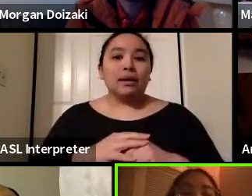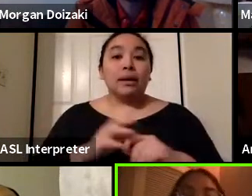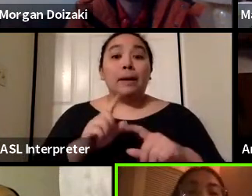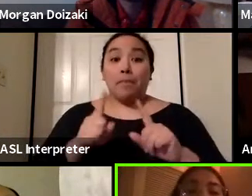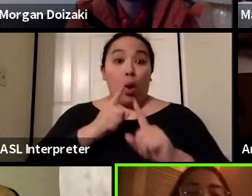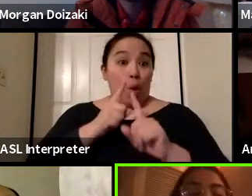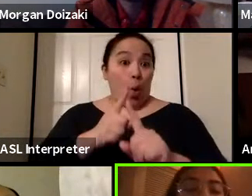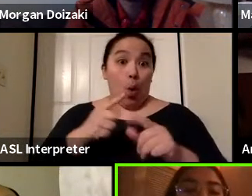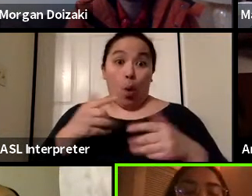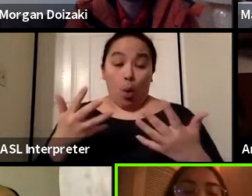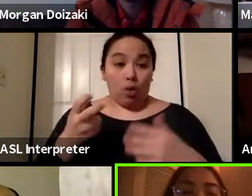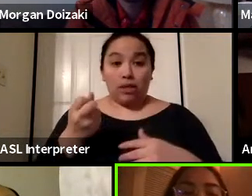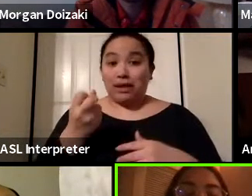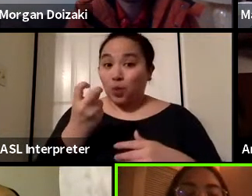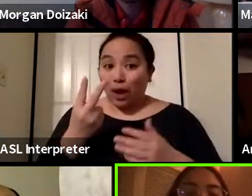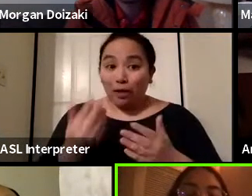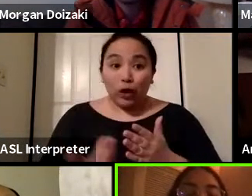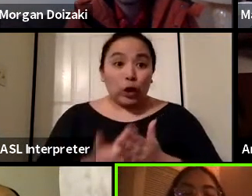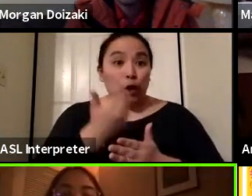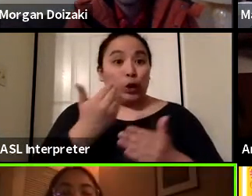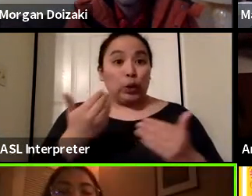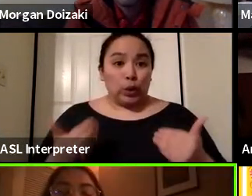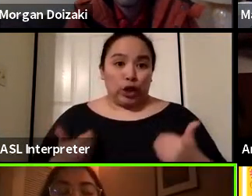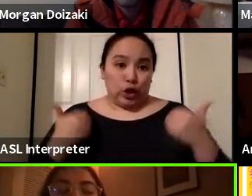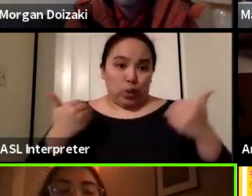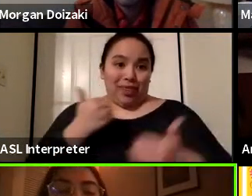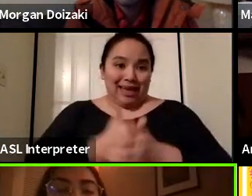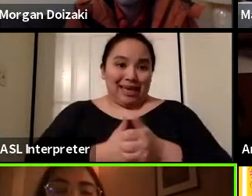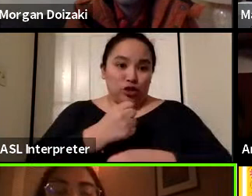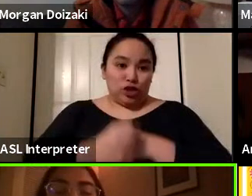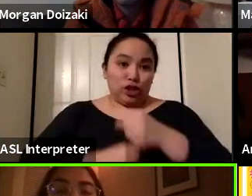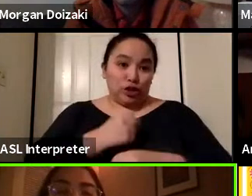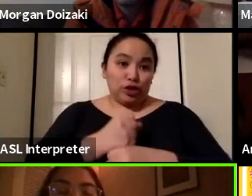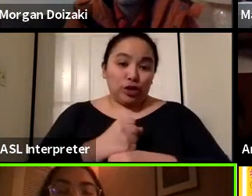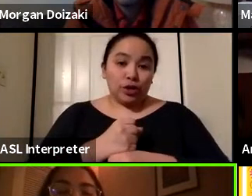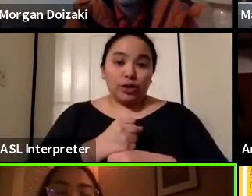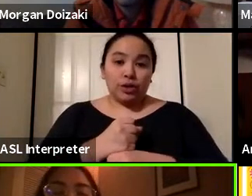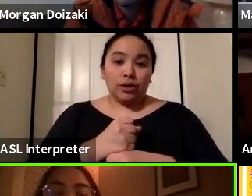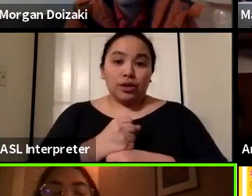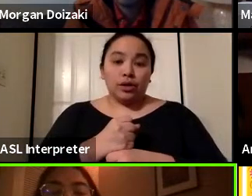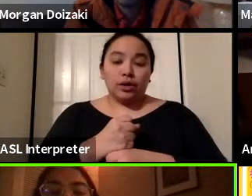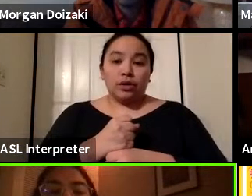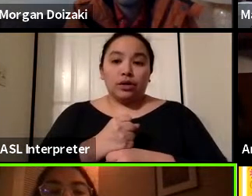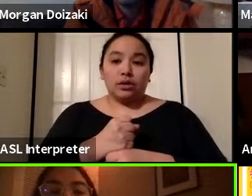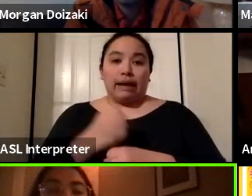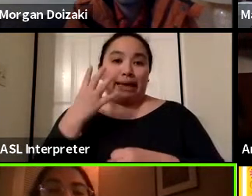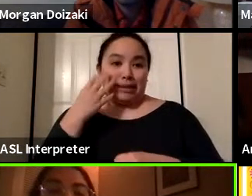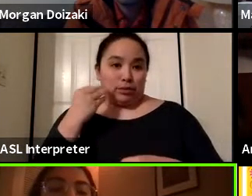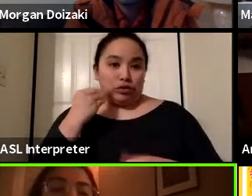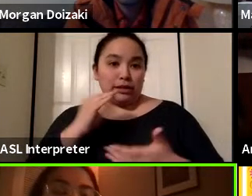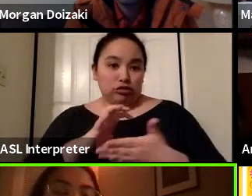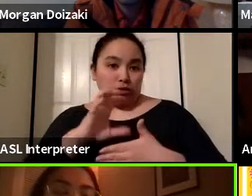would be to bring in 12 new youth each year to experience the curriculum.